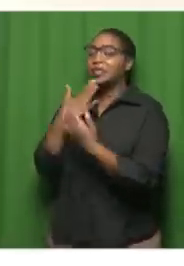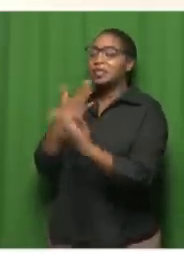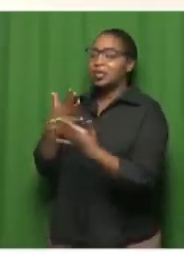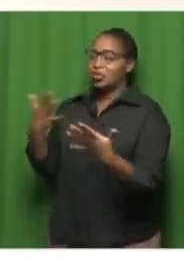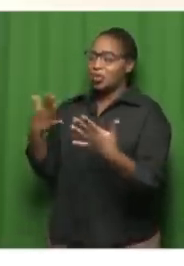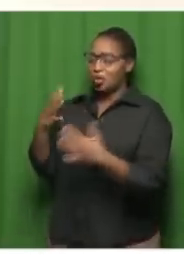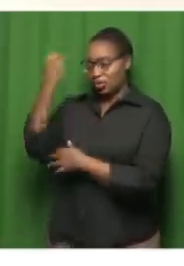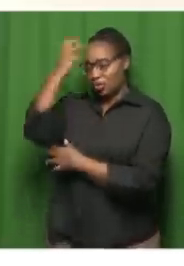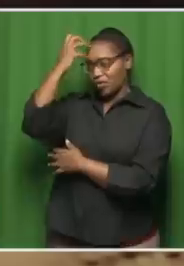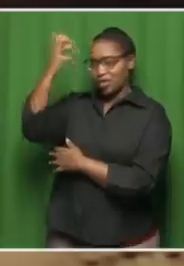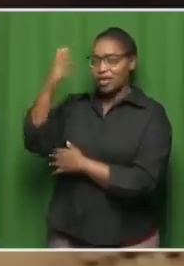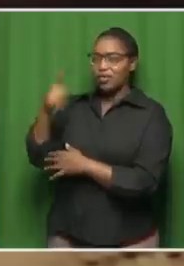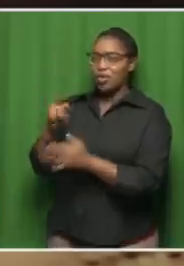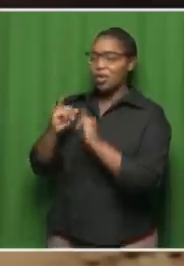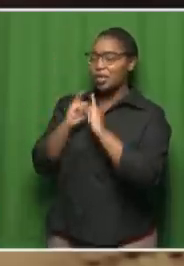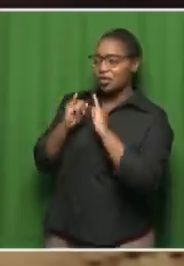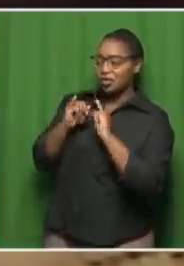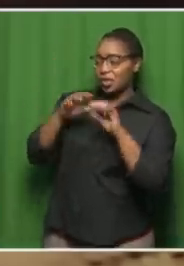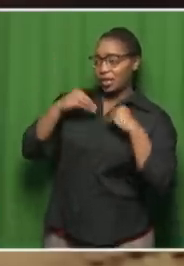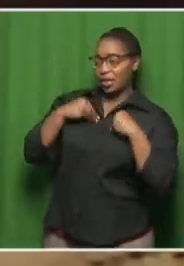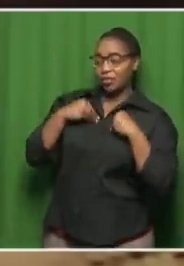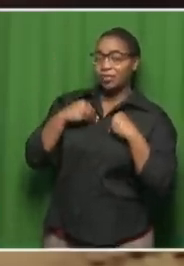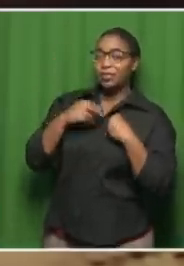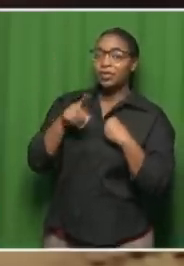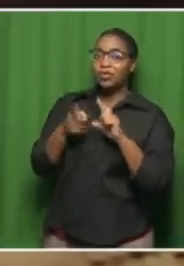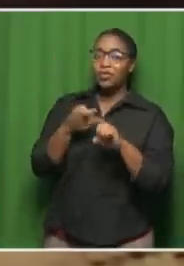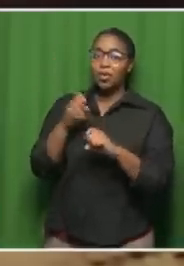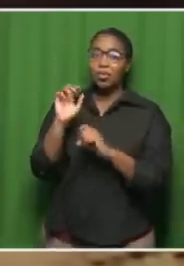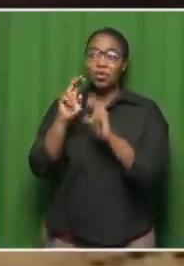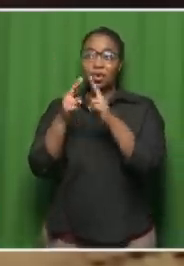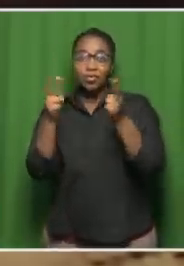very much for talking to us. Senior lecturer at the University of the Free State,